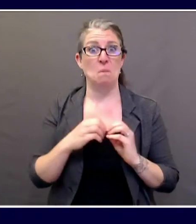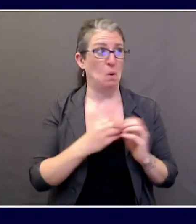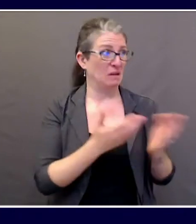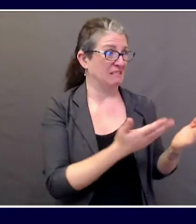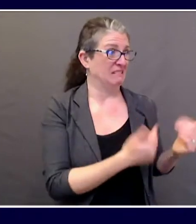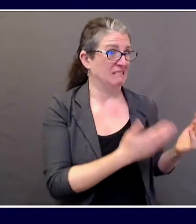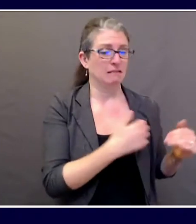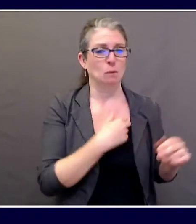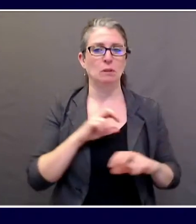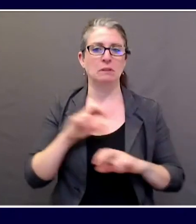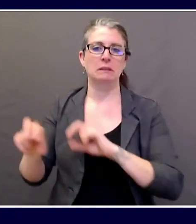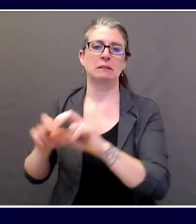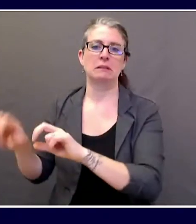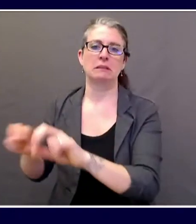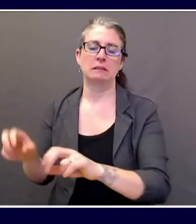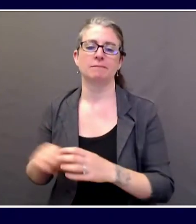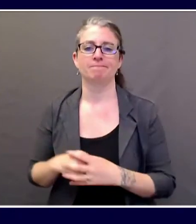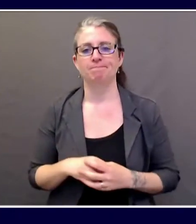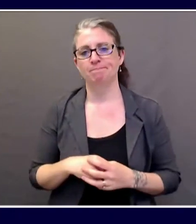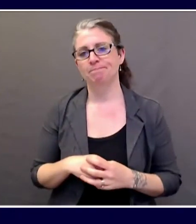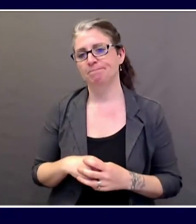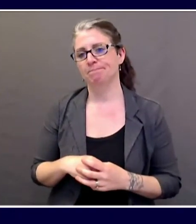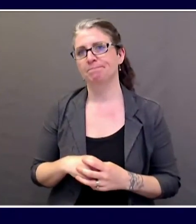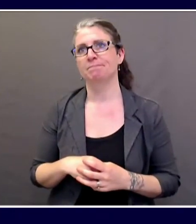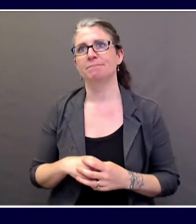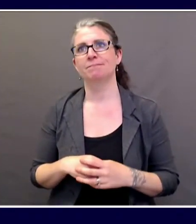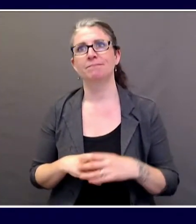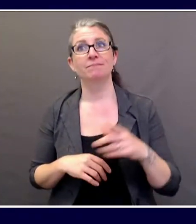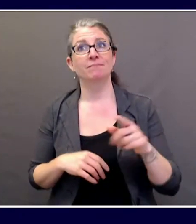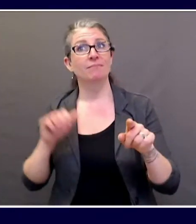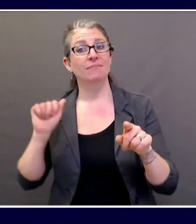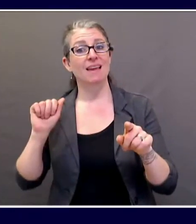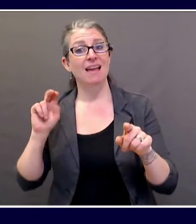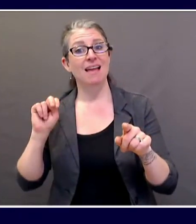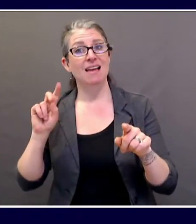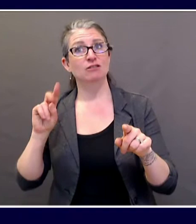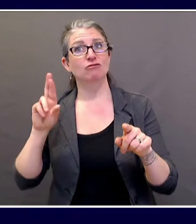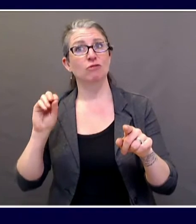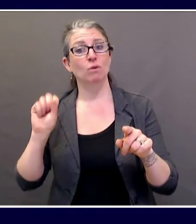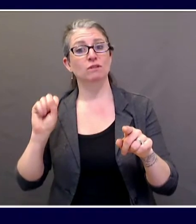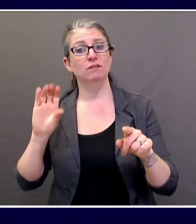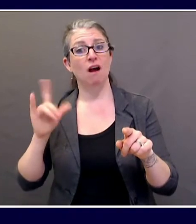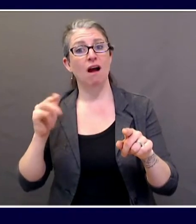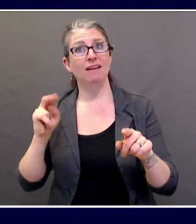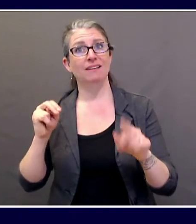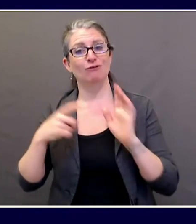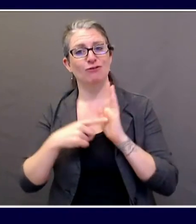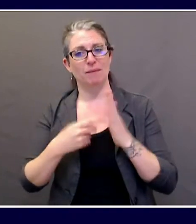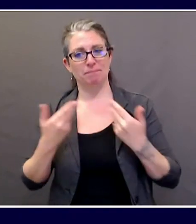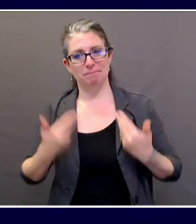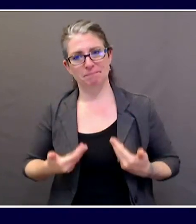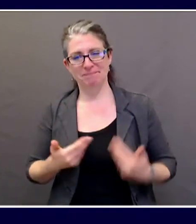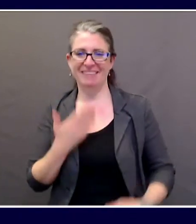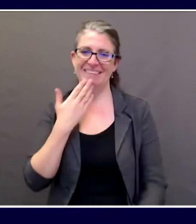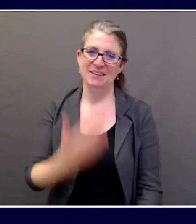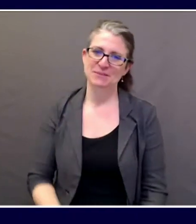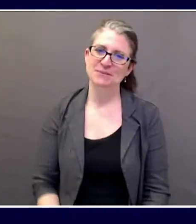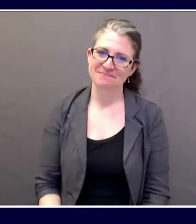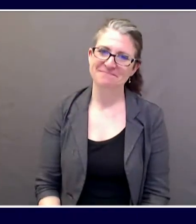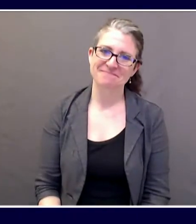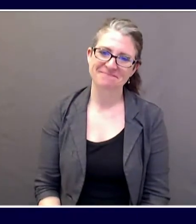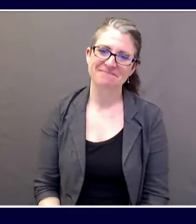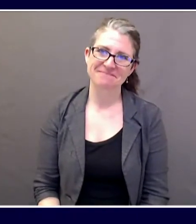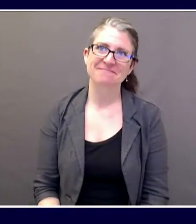Well, hey, on behalf of Androscoggin, thank you. We'll take it. The second question is, this kind of puzzles